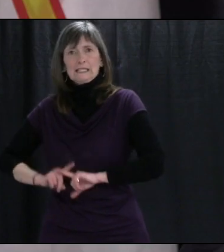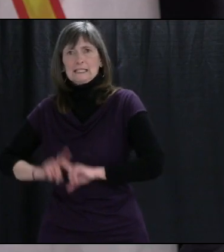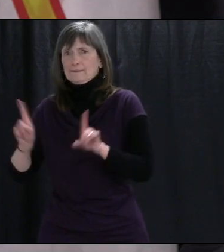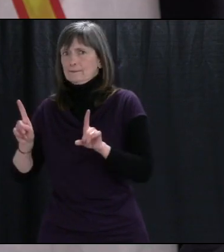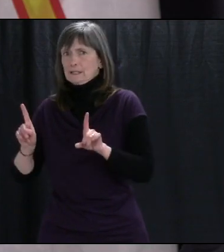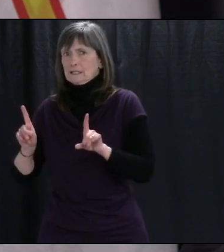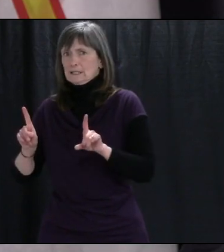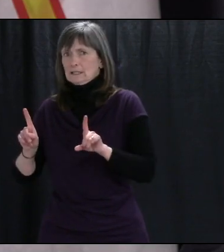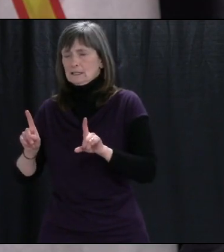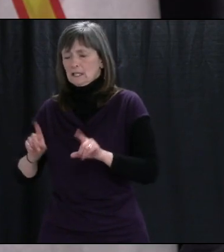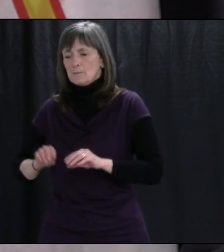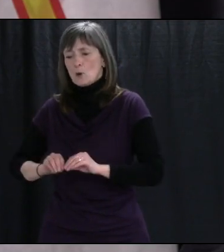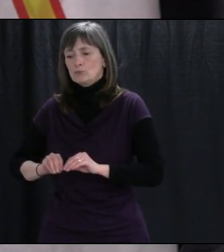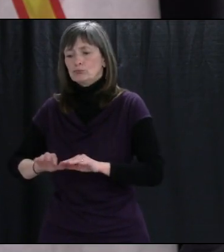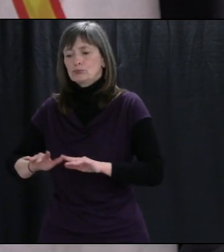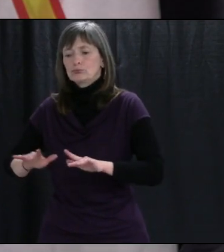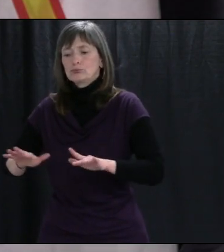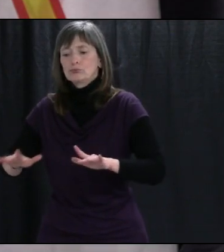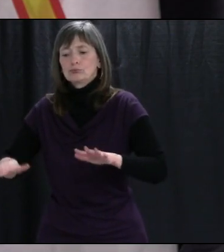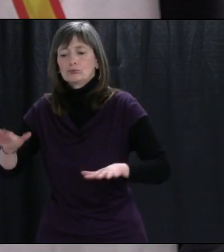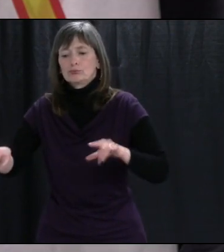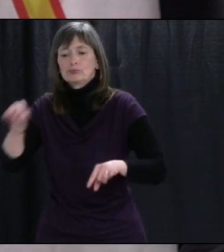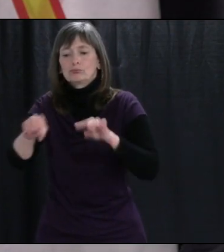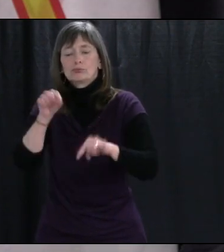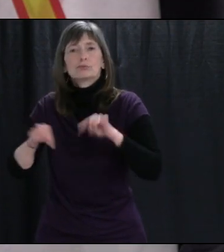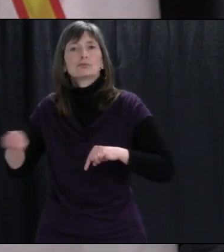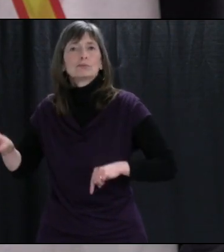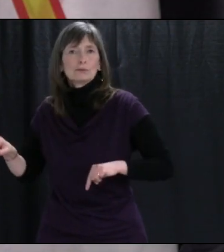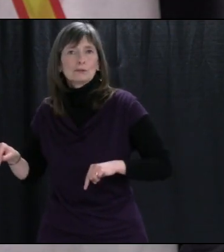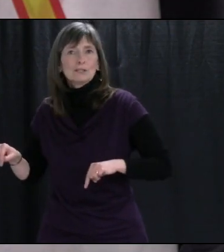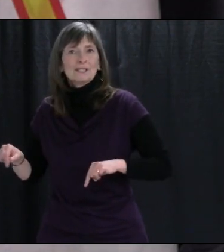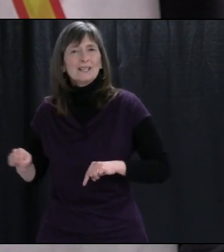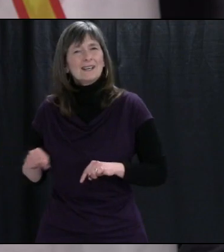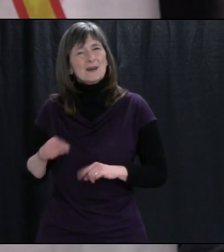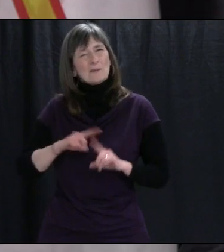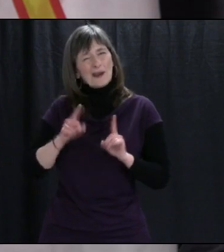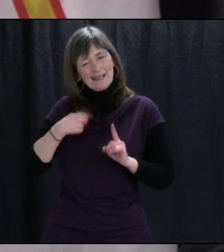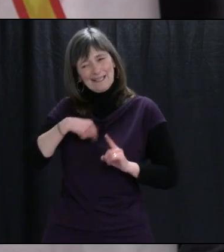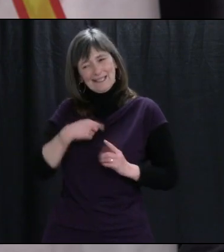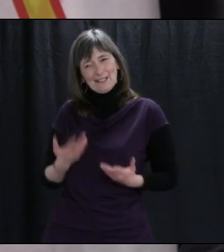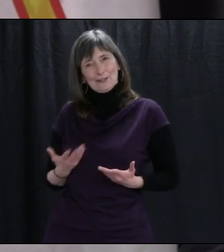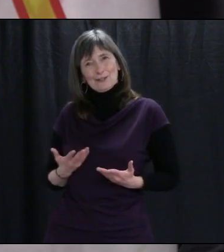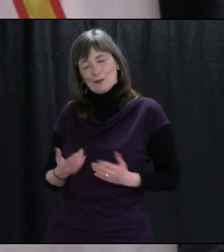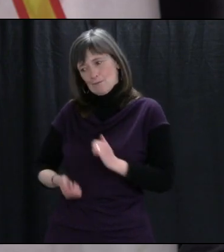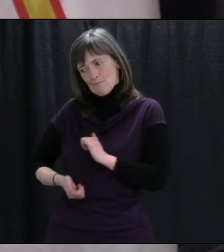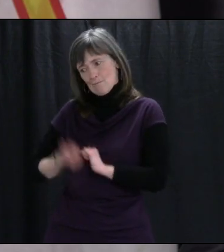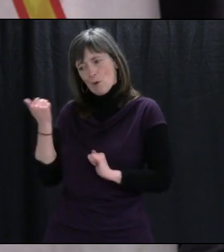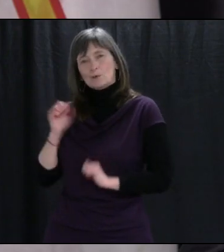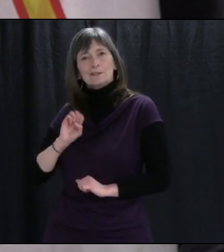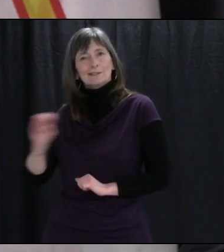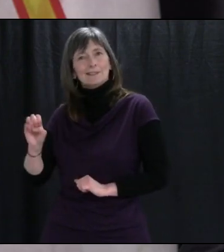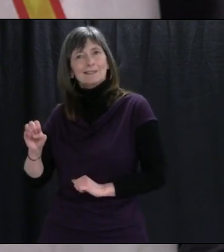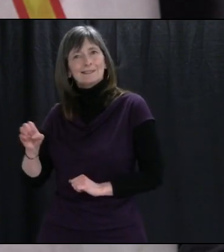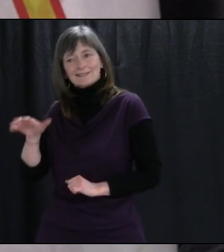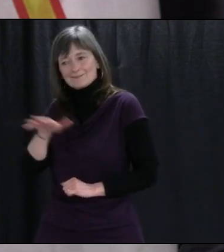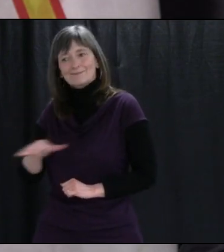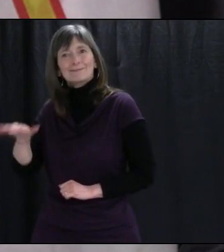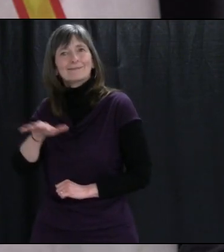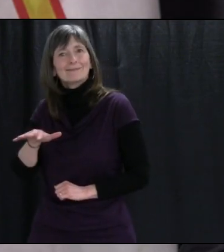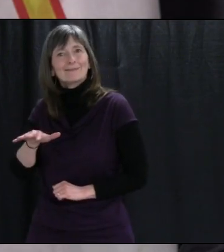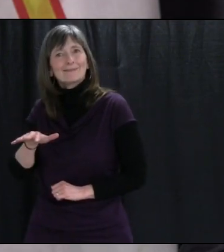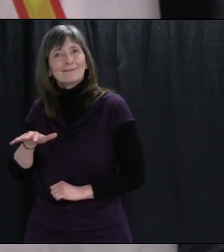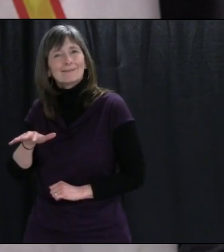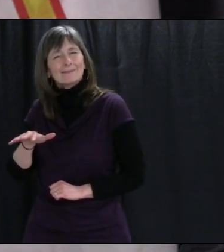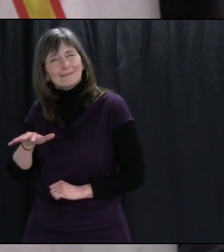much larger. For us, when we get most of our cases, some 216 today in Eastern Health versus